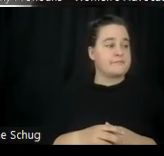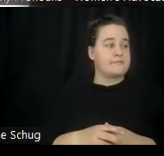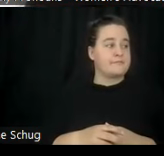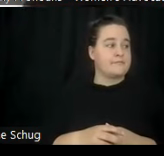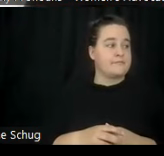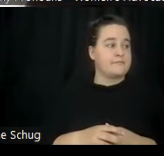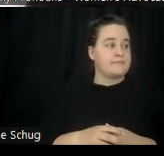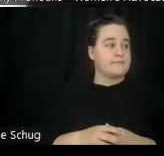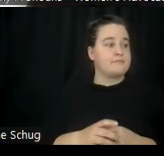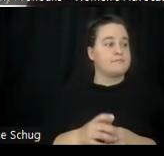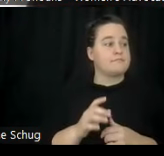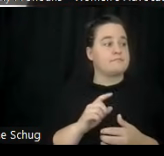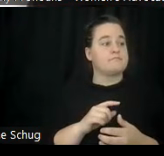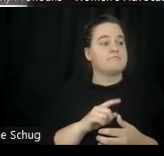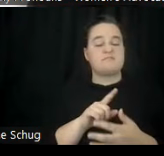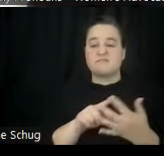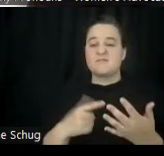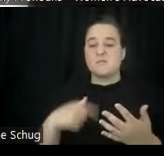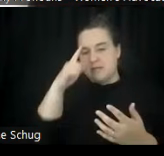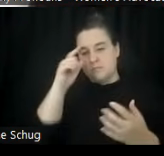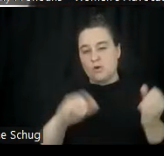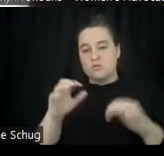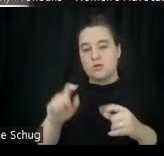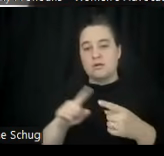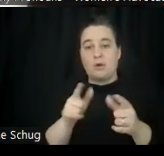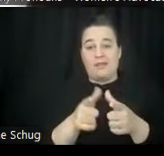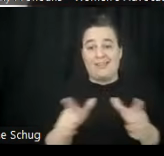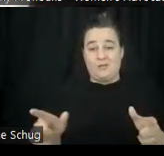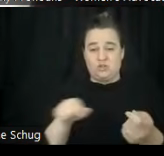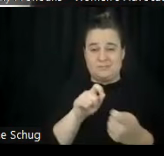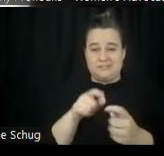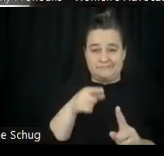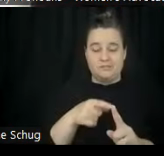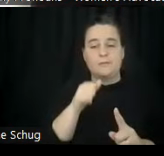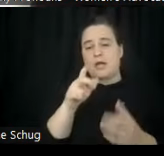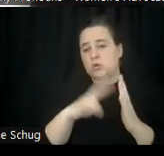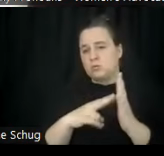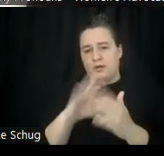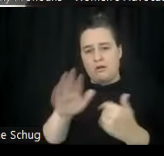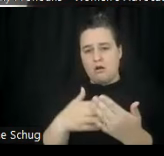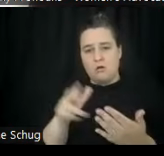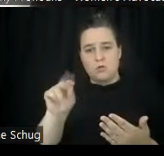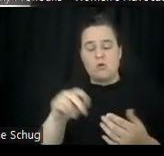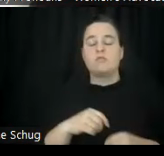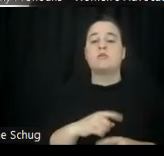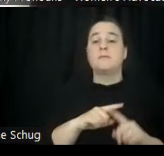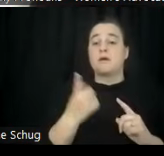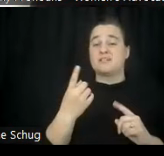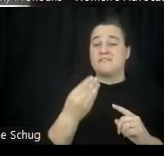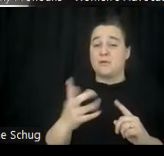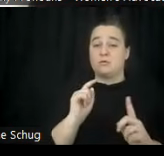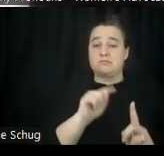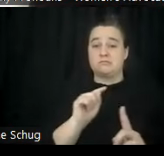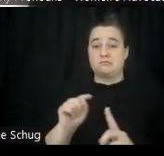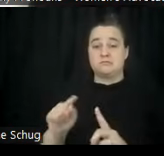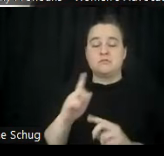some things that Brenison and I brainstormed about language specifically. I'm not going to read all of them out loud, but some of them that I wanted to point out that are